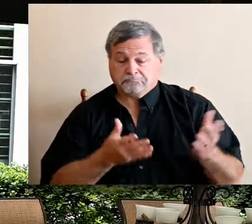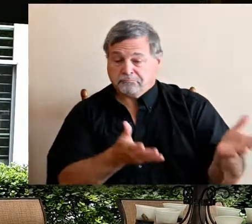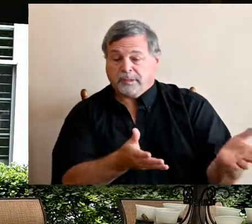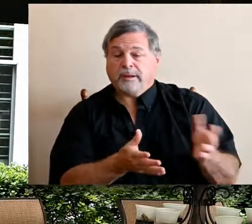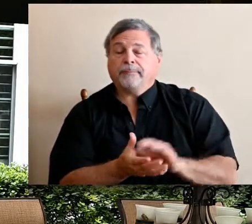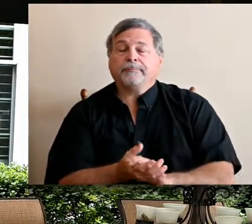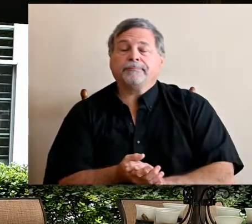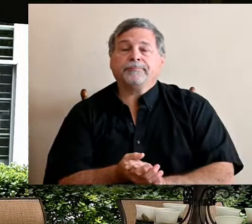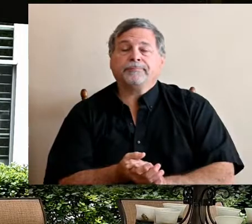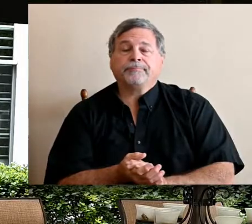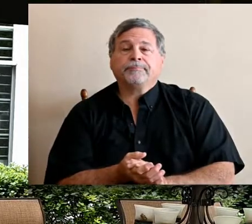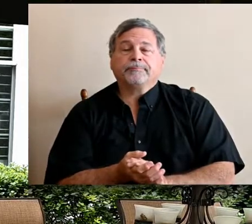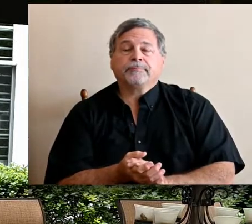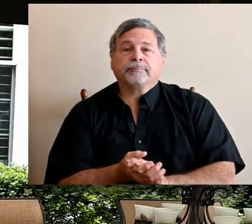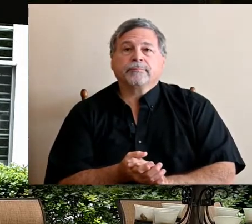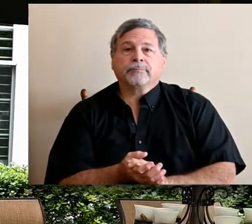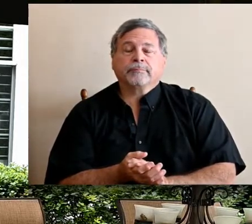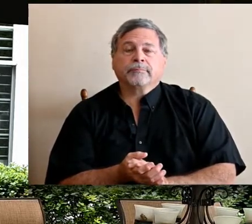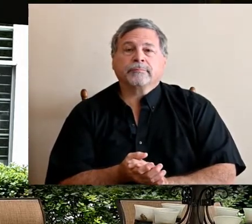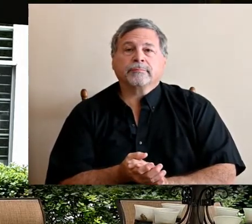So there you go.